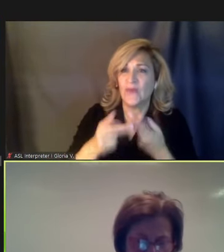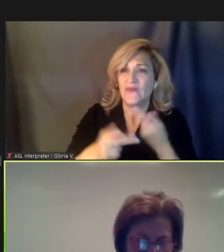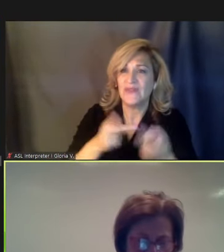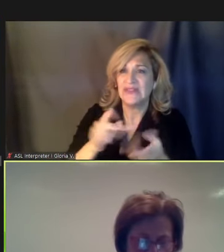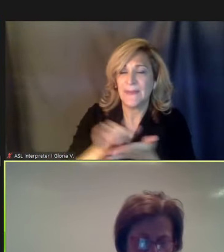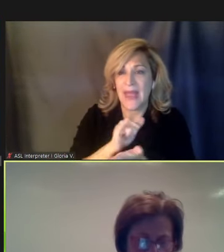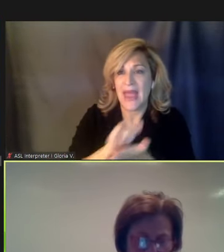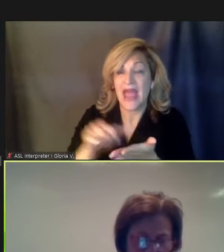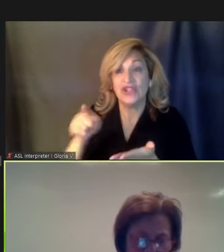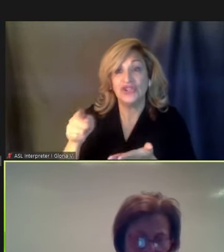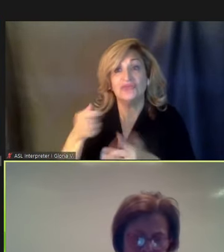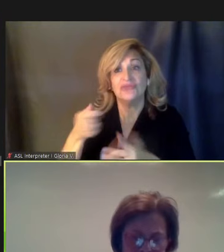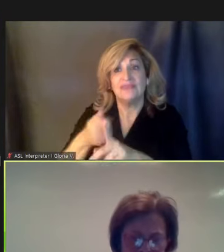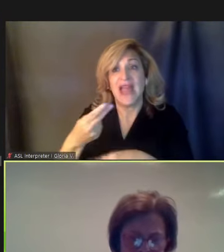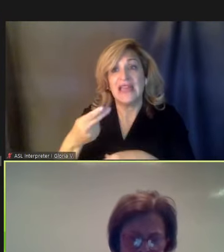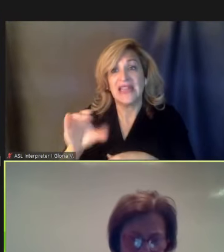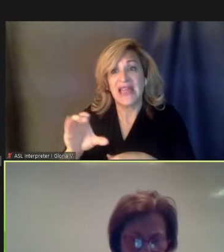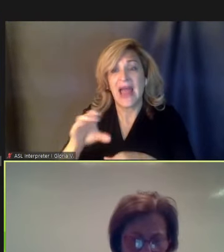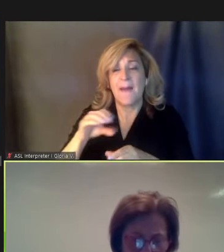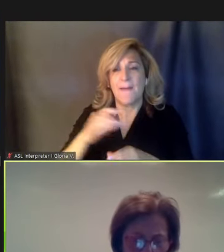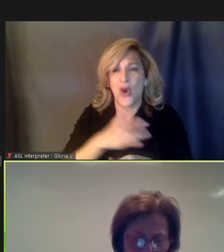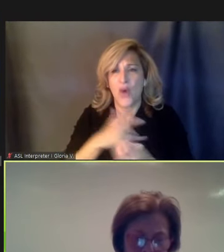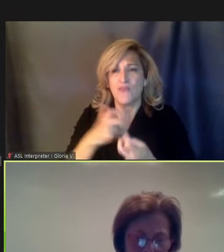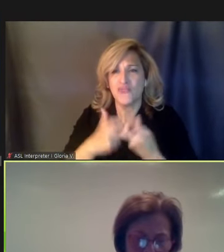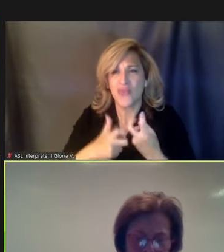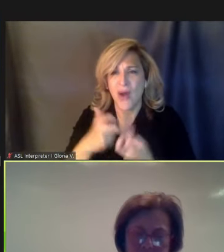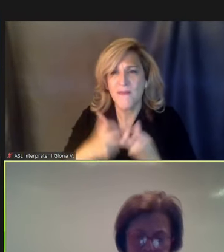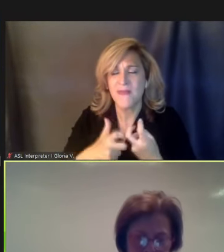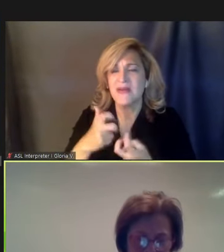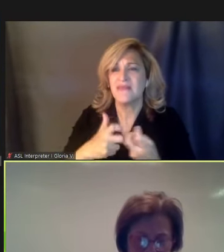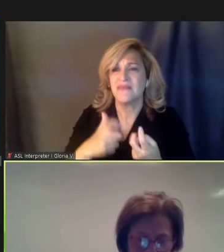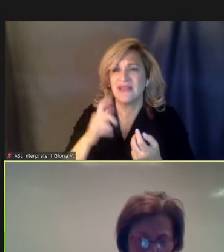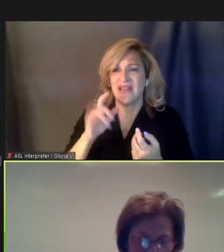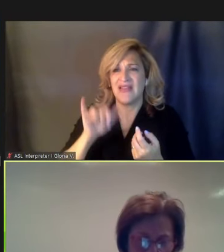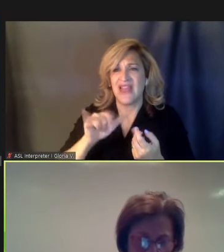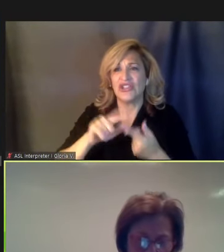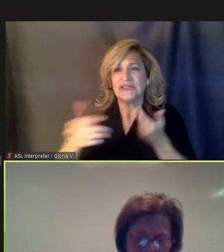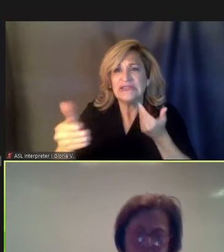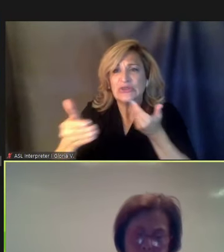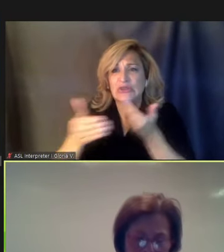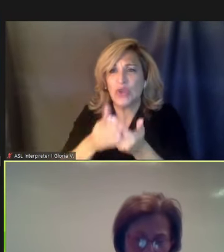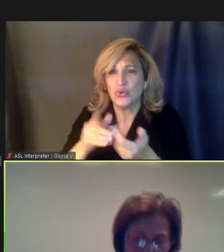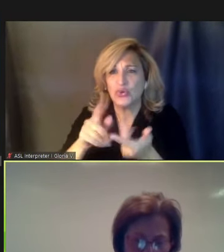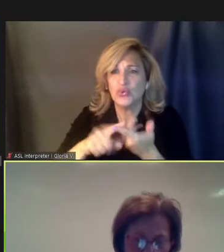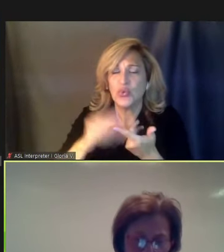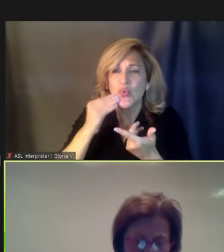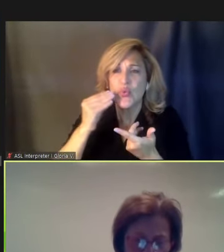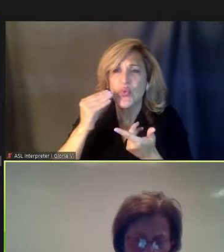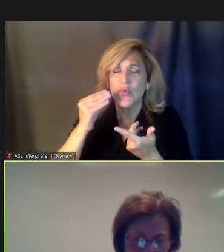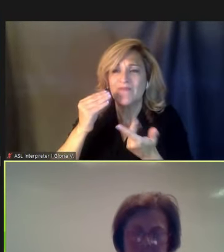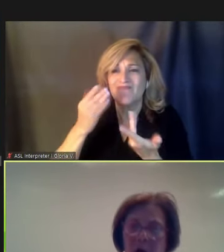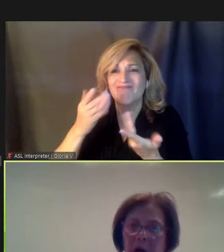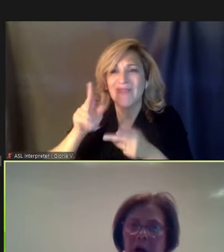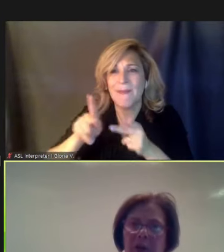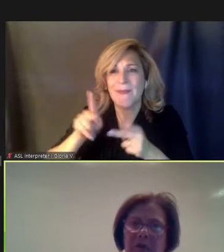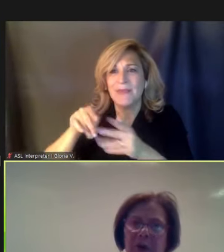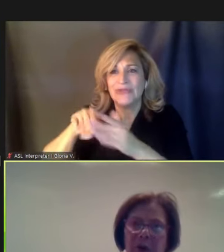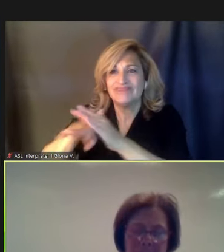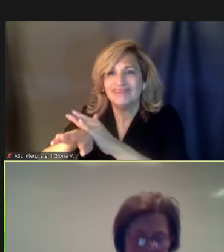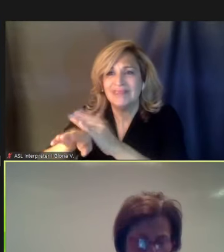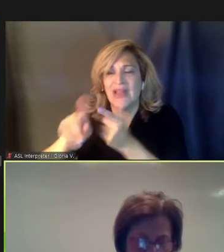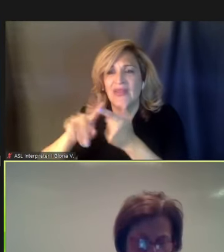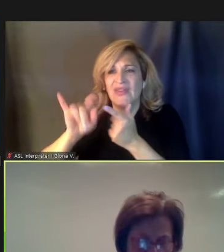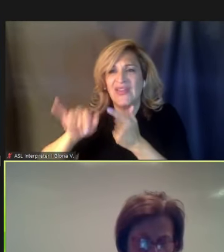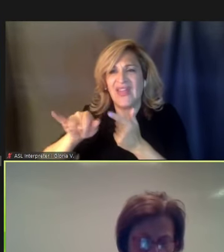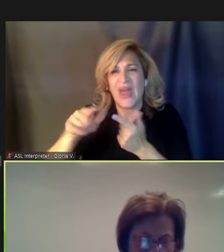since she has a heart condition. She needs to get dropped off close to her destination. Why are you penalizing her for